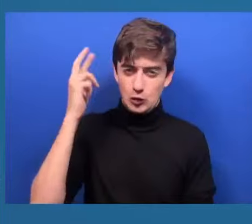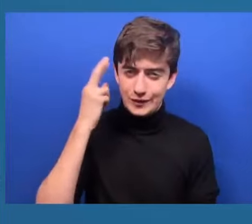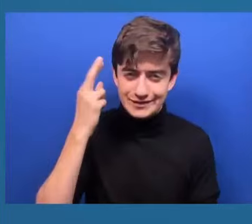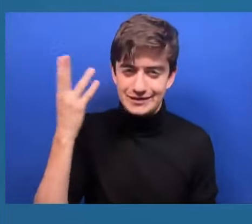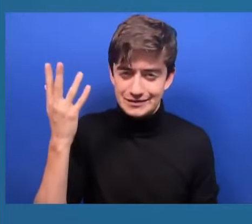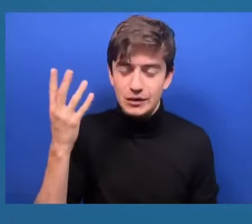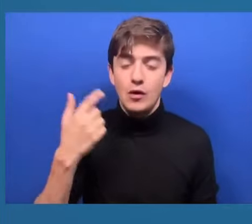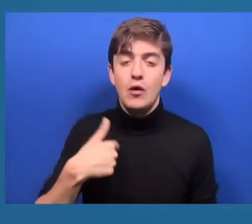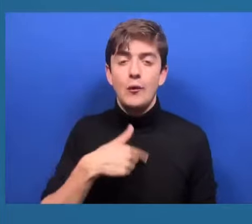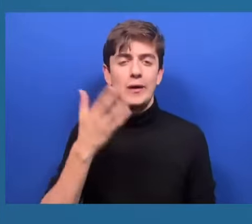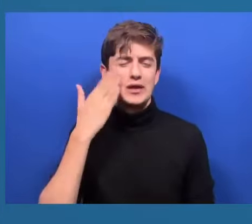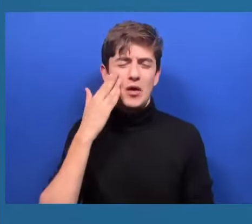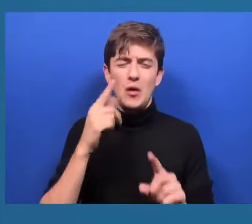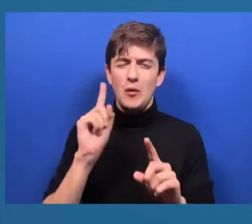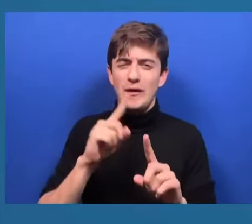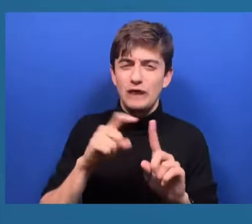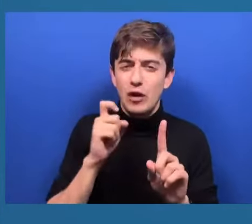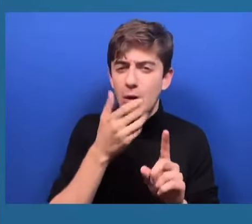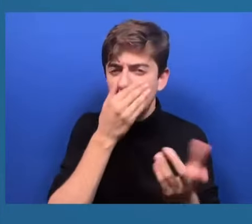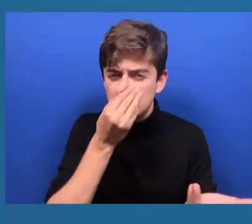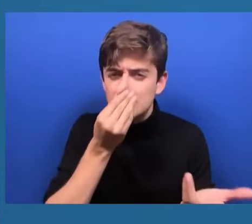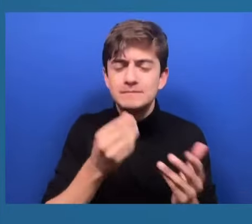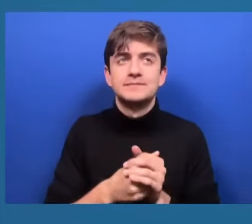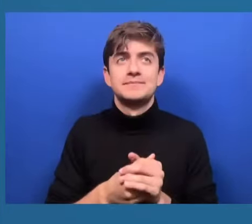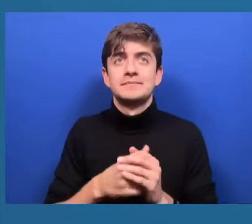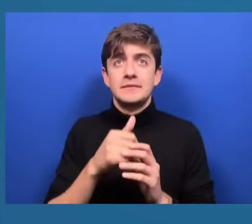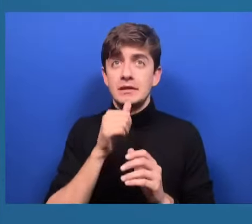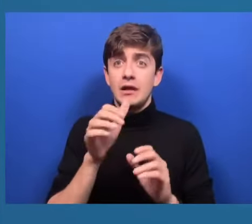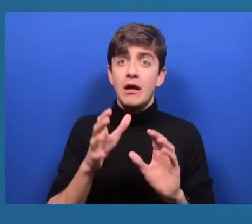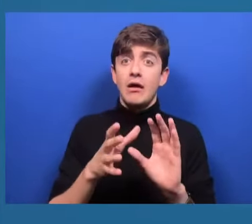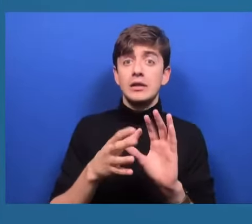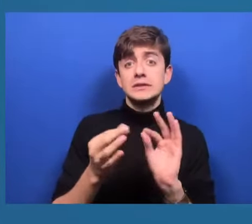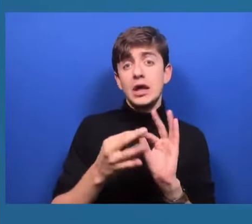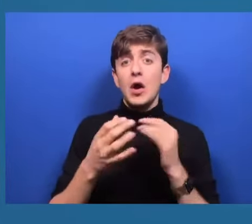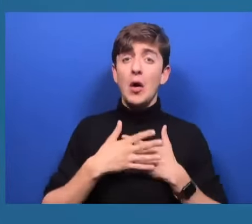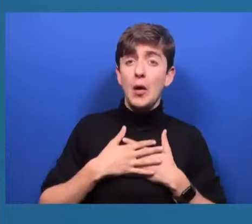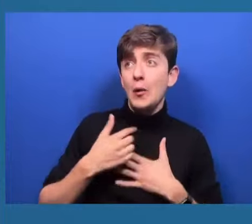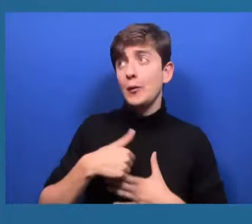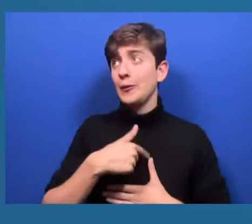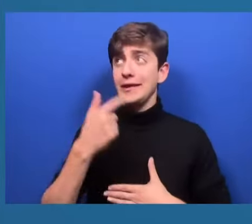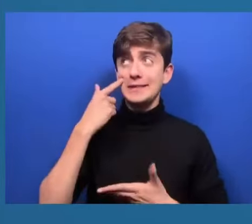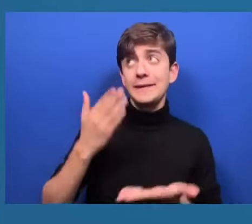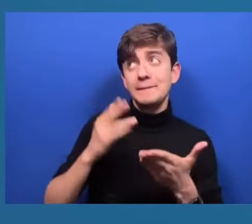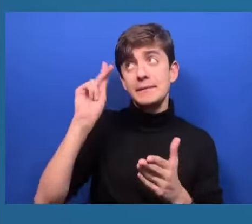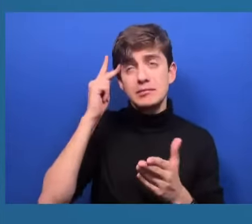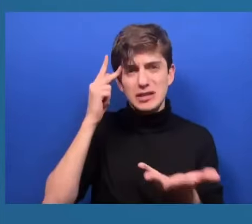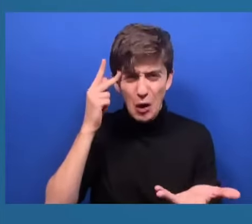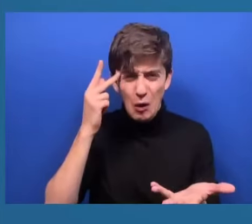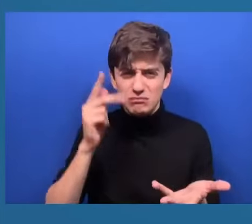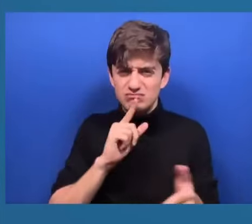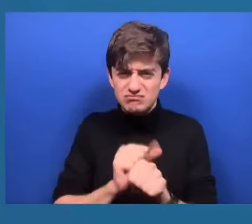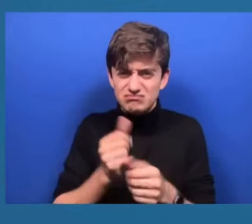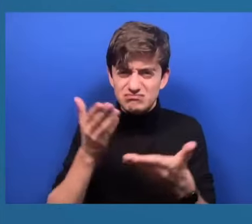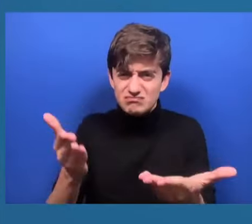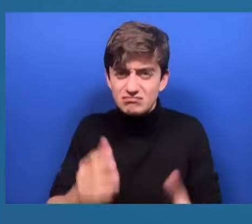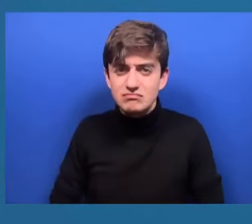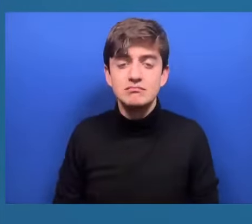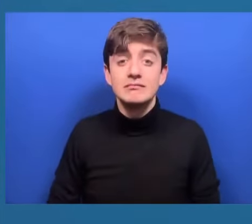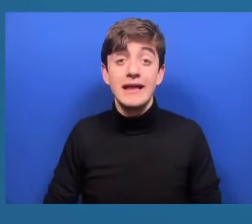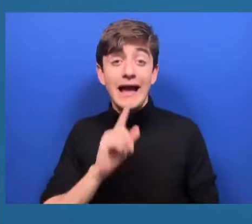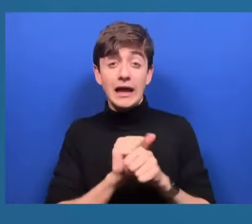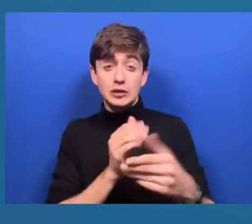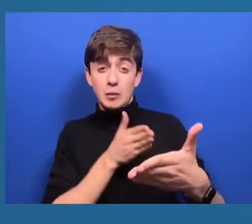is coming from. It is not an allegation. It is not in dispute. The actual prosecutor looking